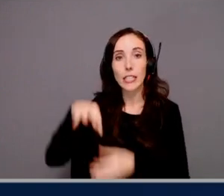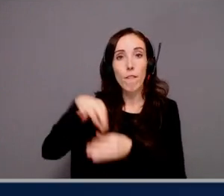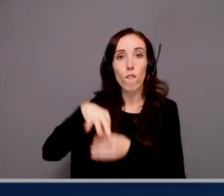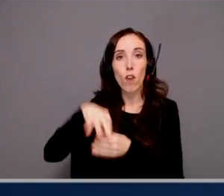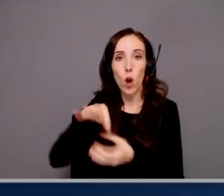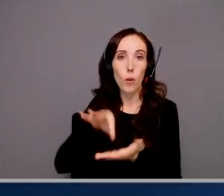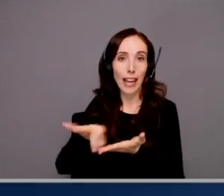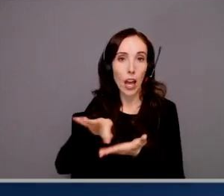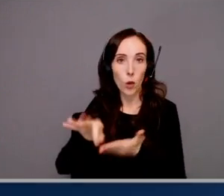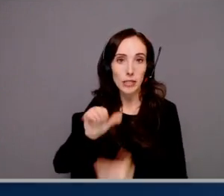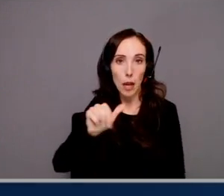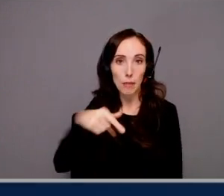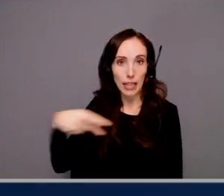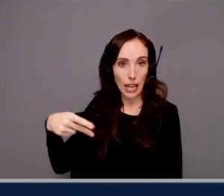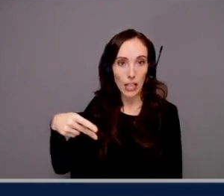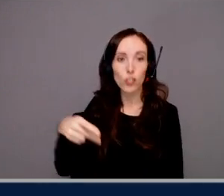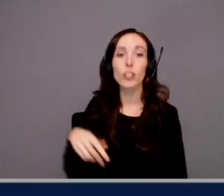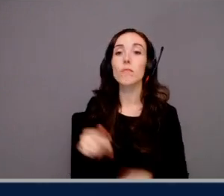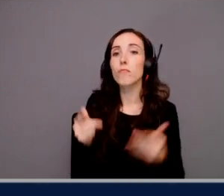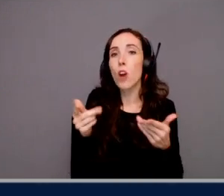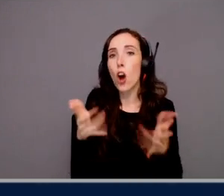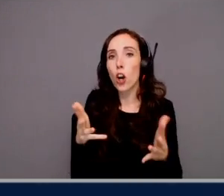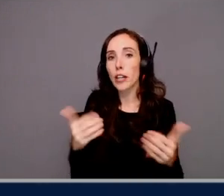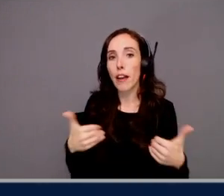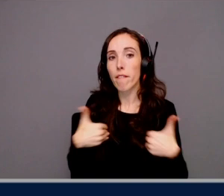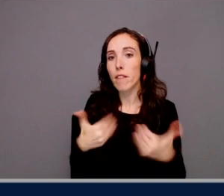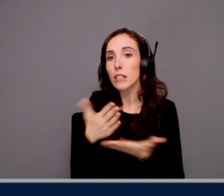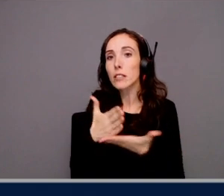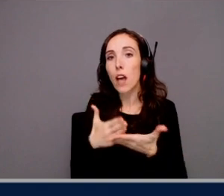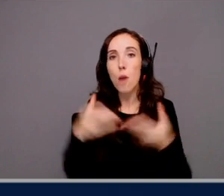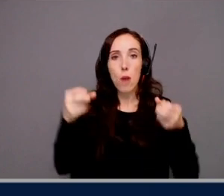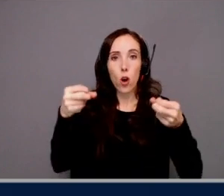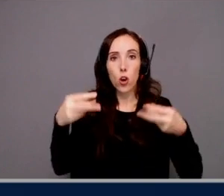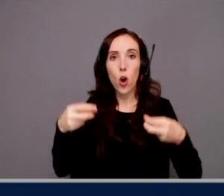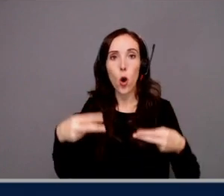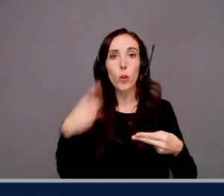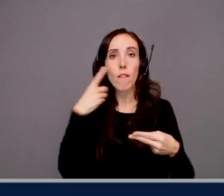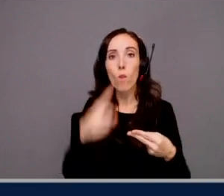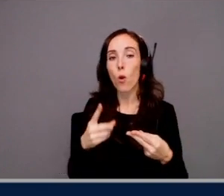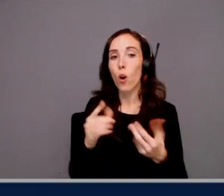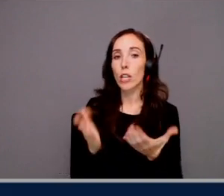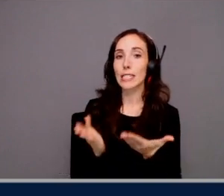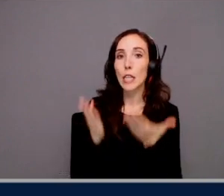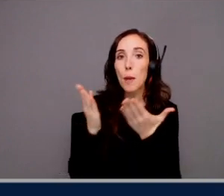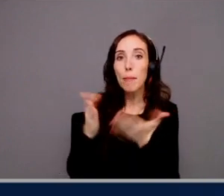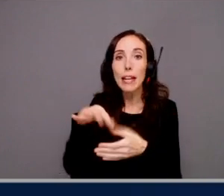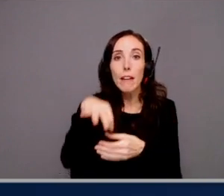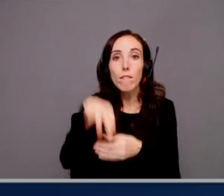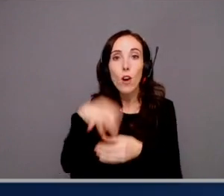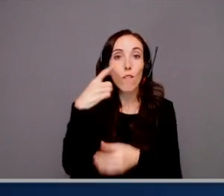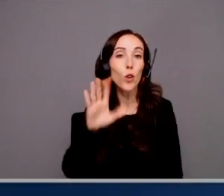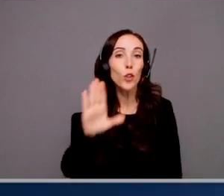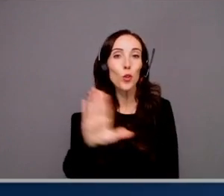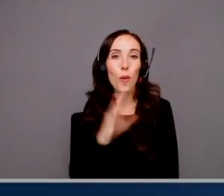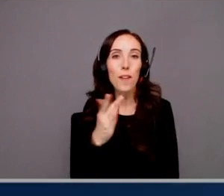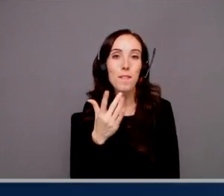Okay. And there's already some code for submitting vote for your favorite restaurants.